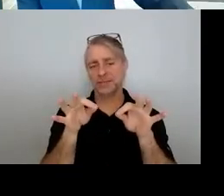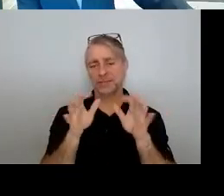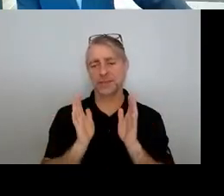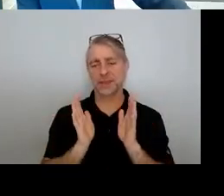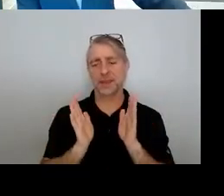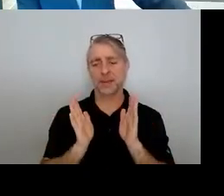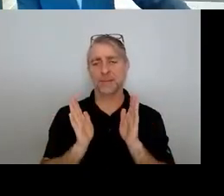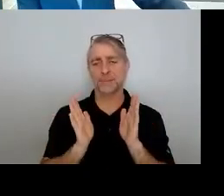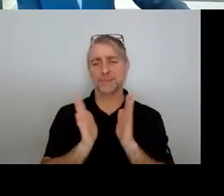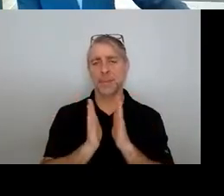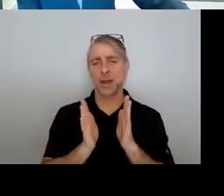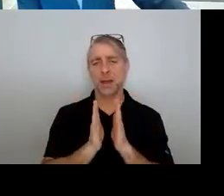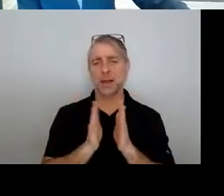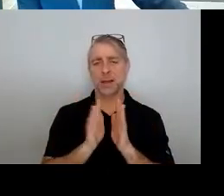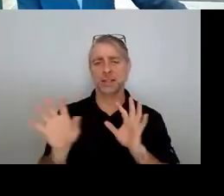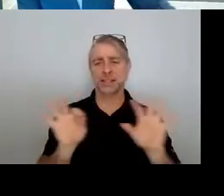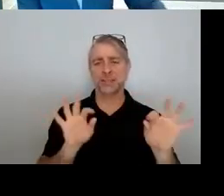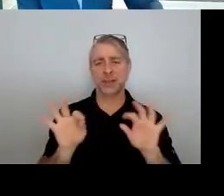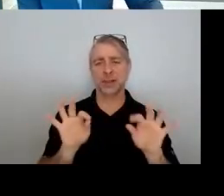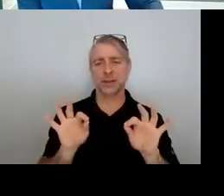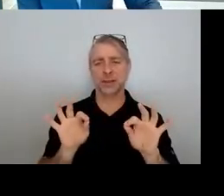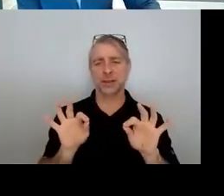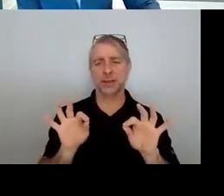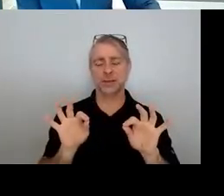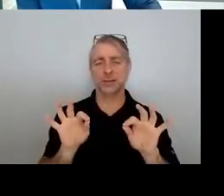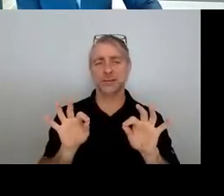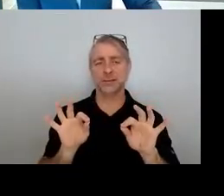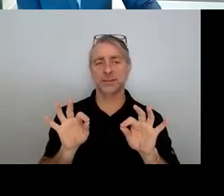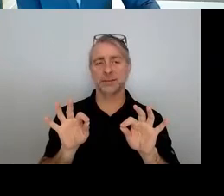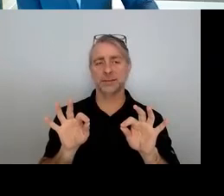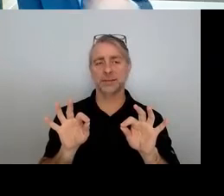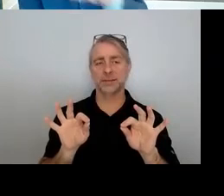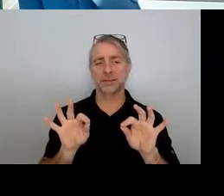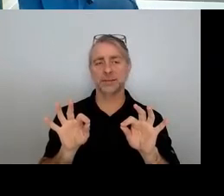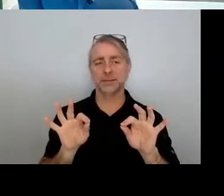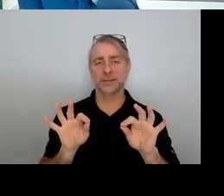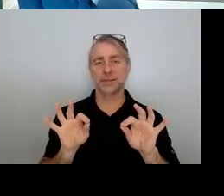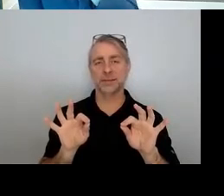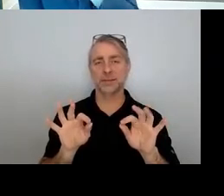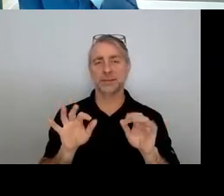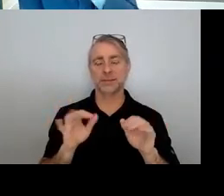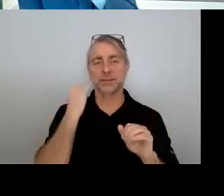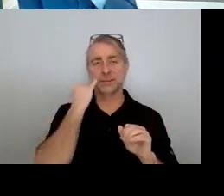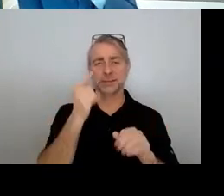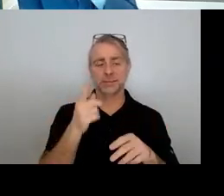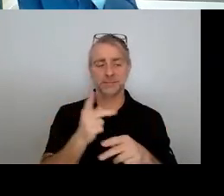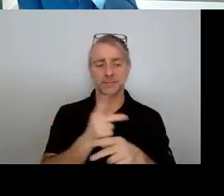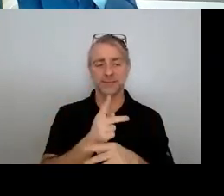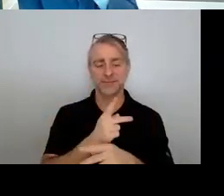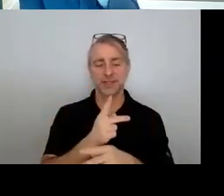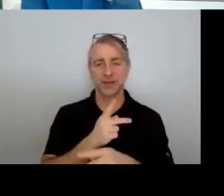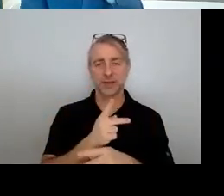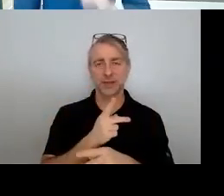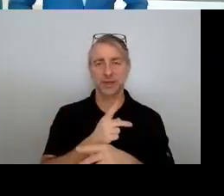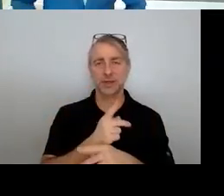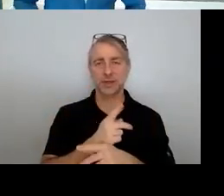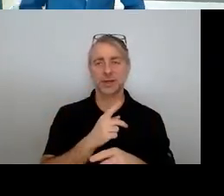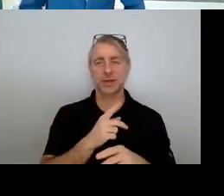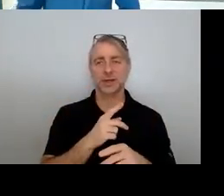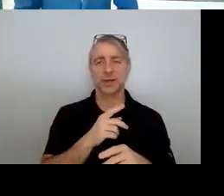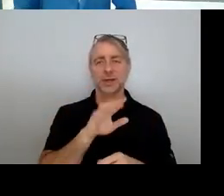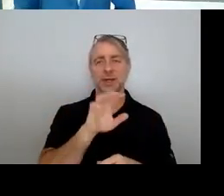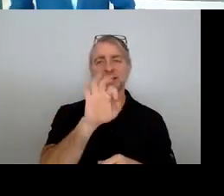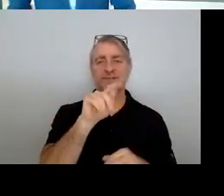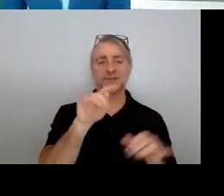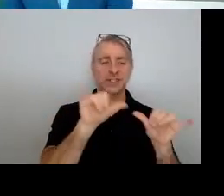sample in studies, and then you're calculating the effect sizes? Yeah.